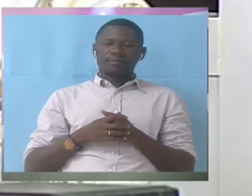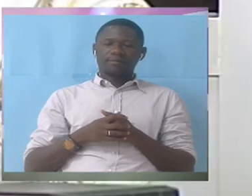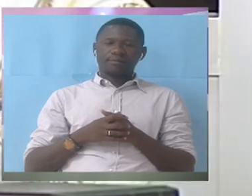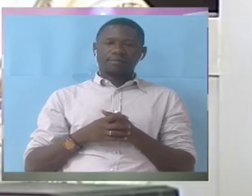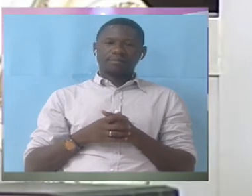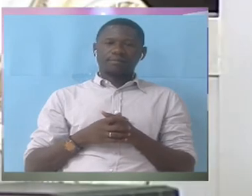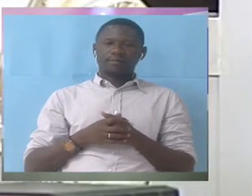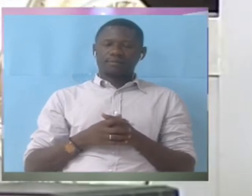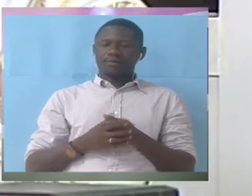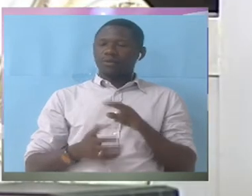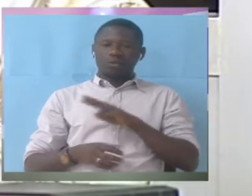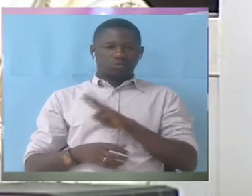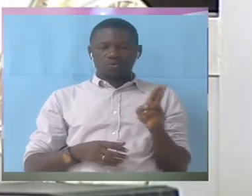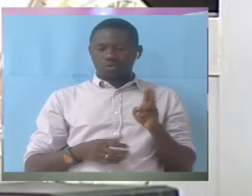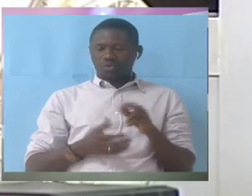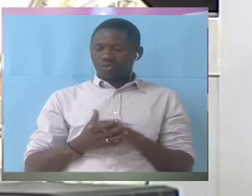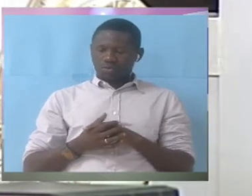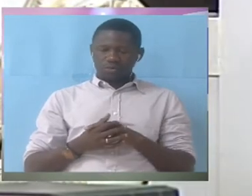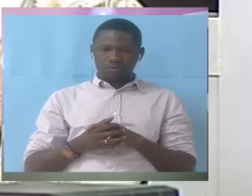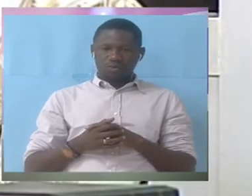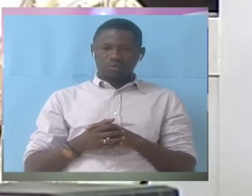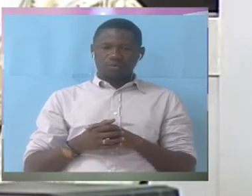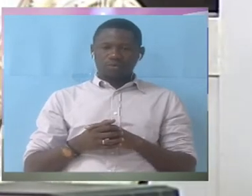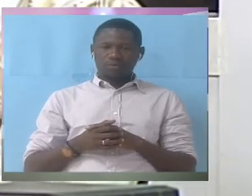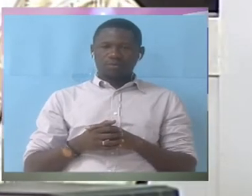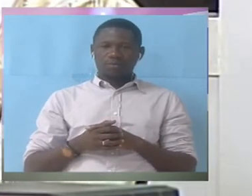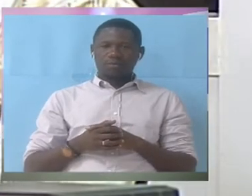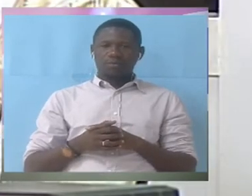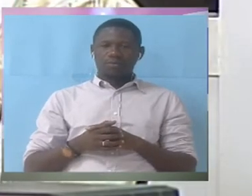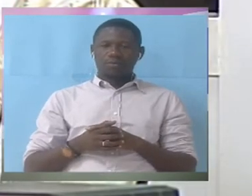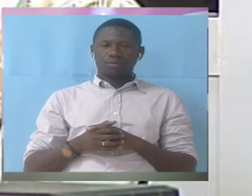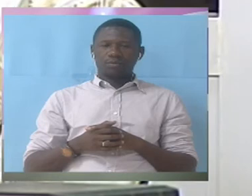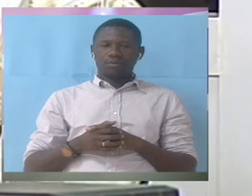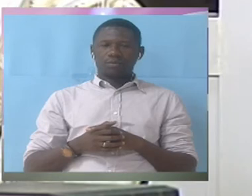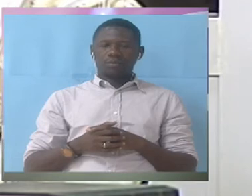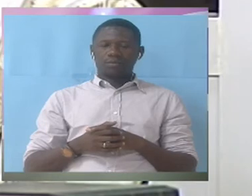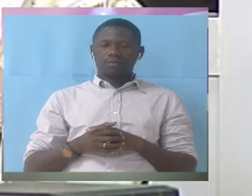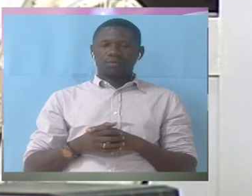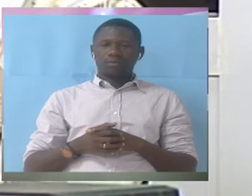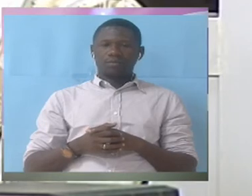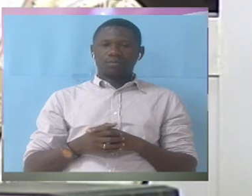fofu? No. Did it? I refuse to